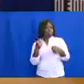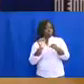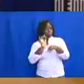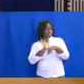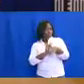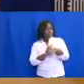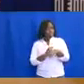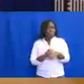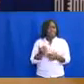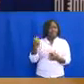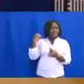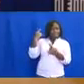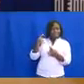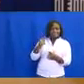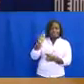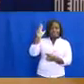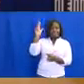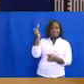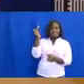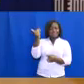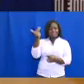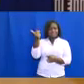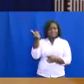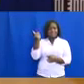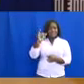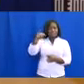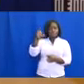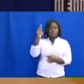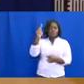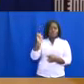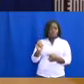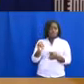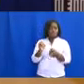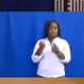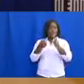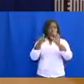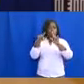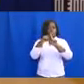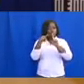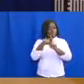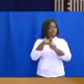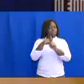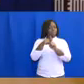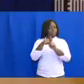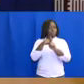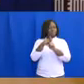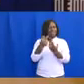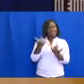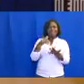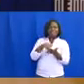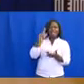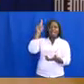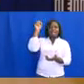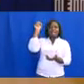As of midnight of 13 June, the total number of positives, cumulatively, stands at